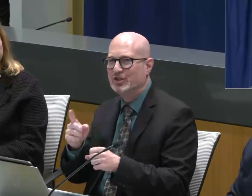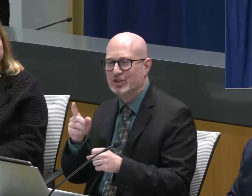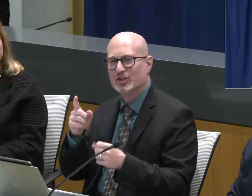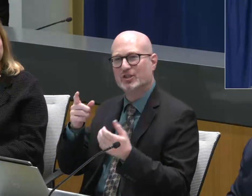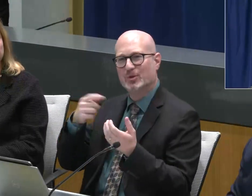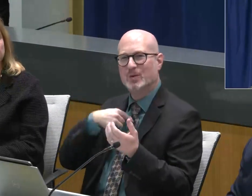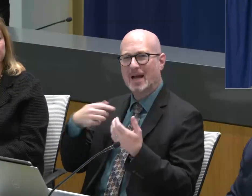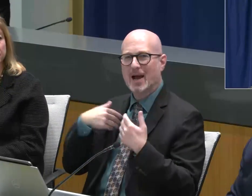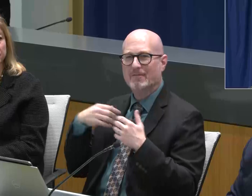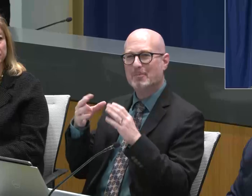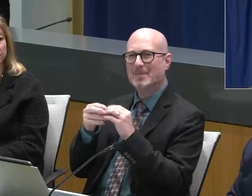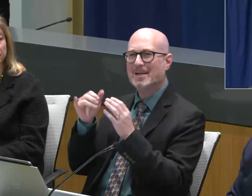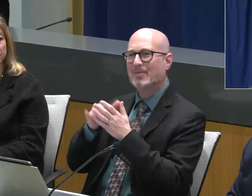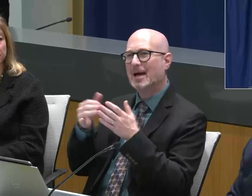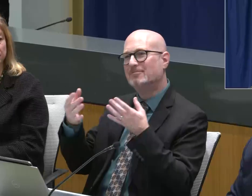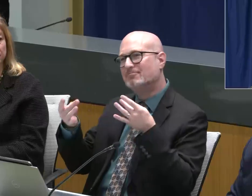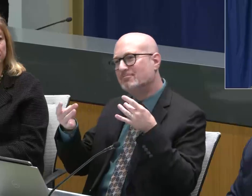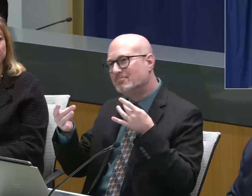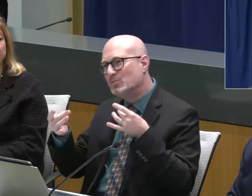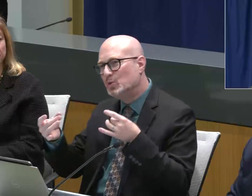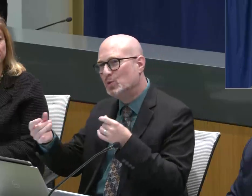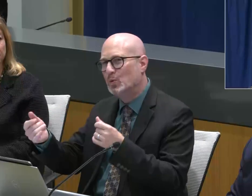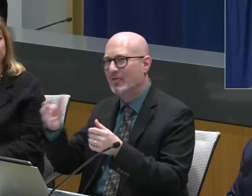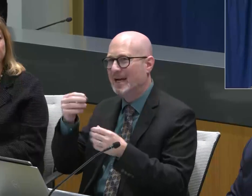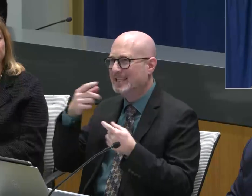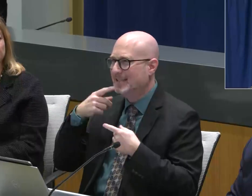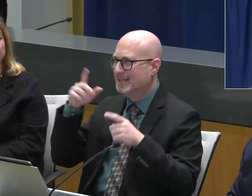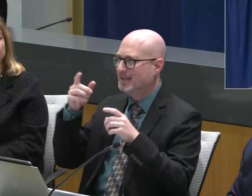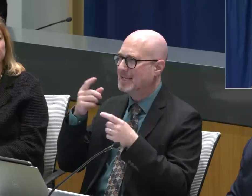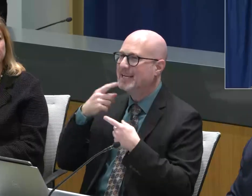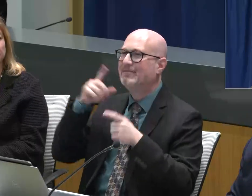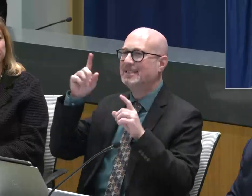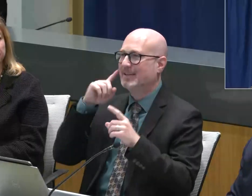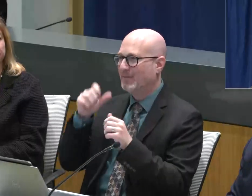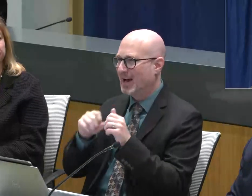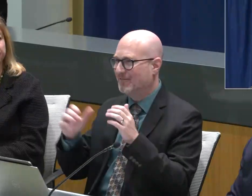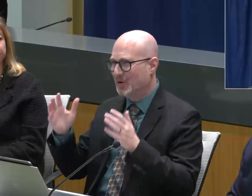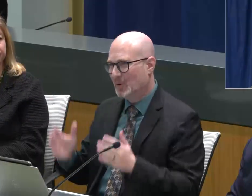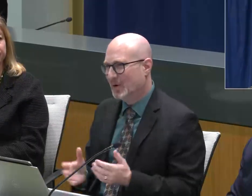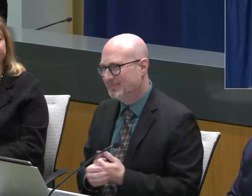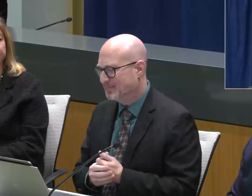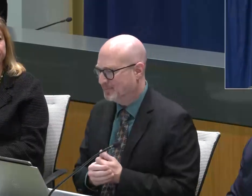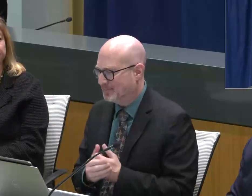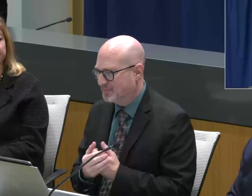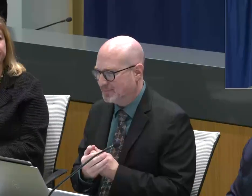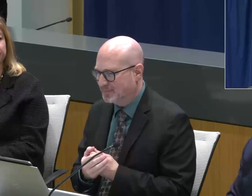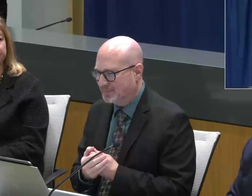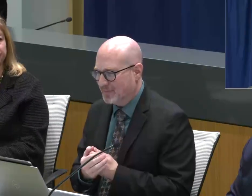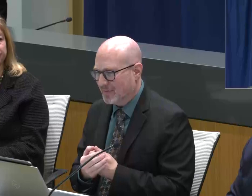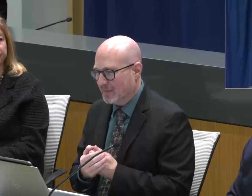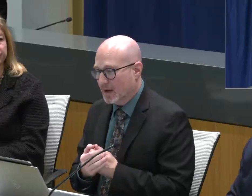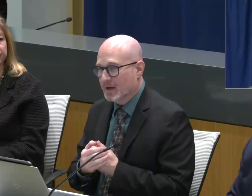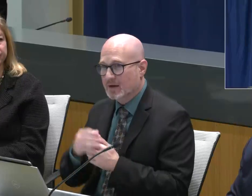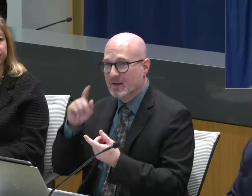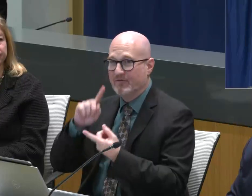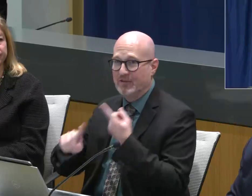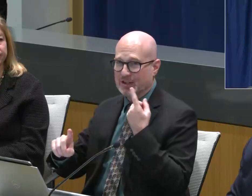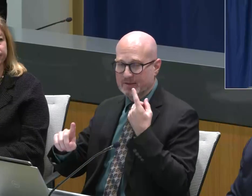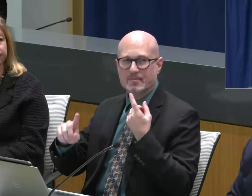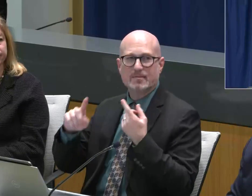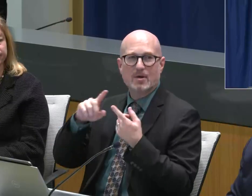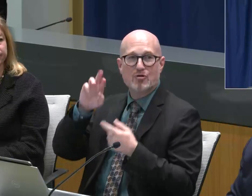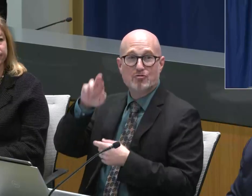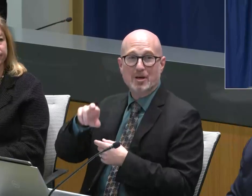and some protocols, just to make sure that we have a meeting that is smooth and efficient and effective for everybody.